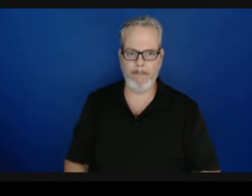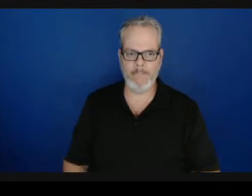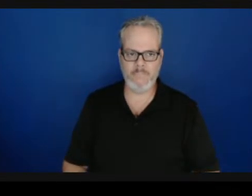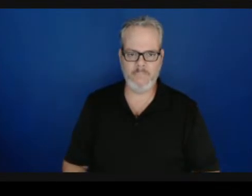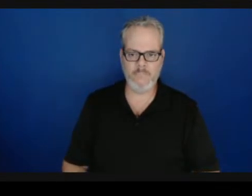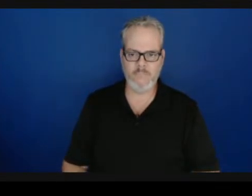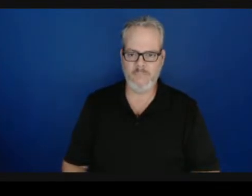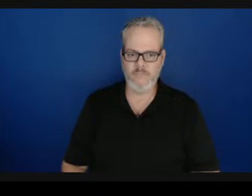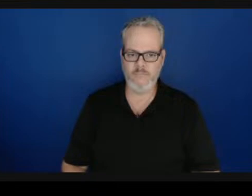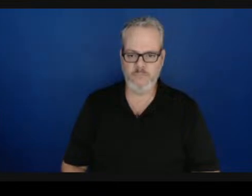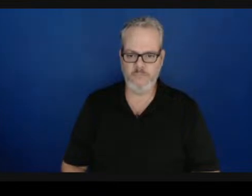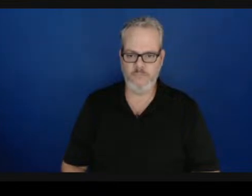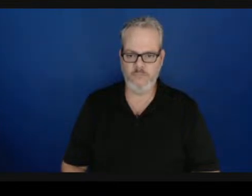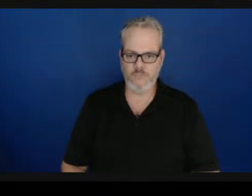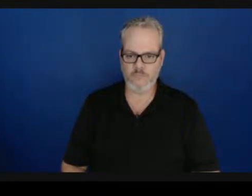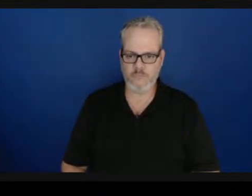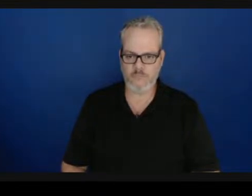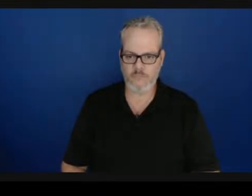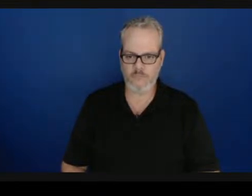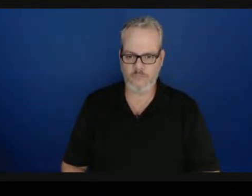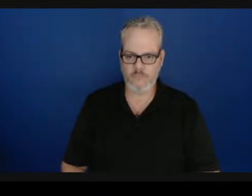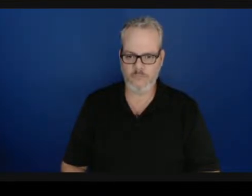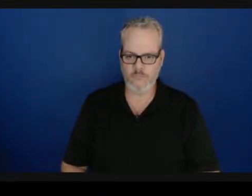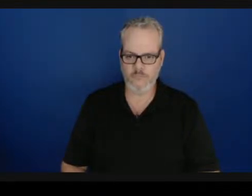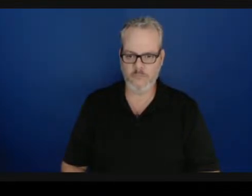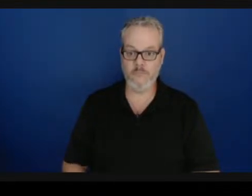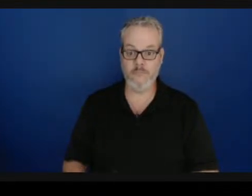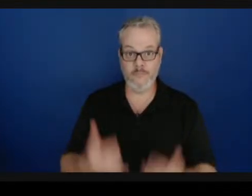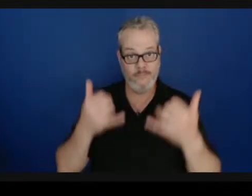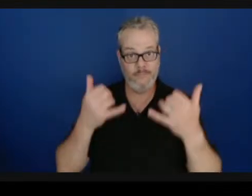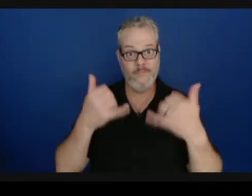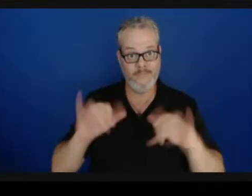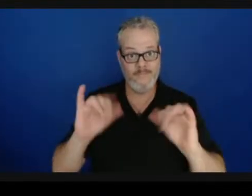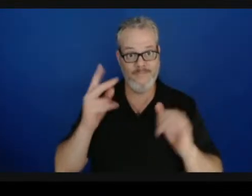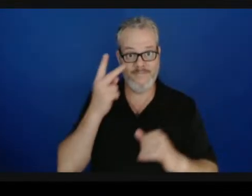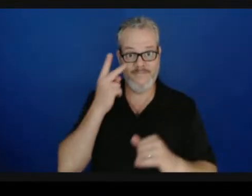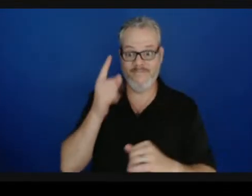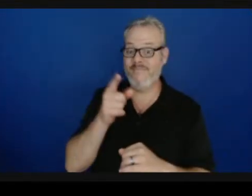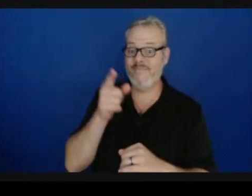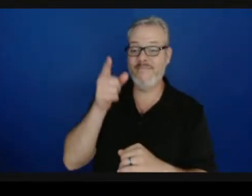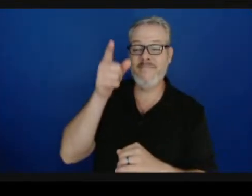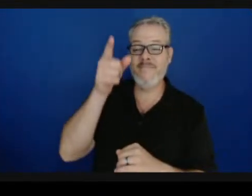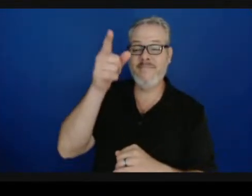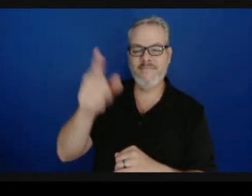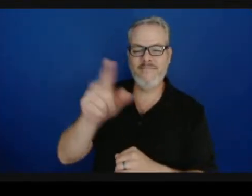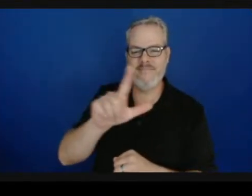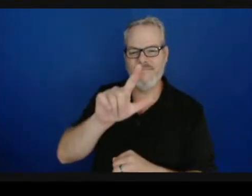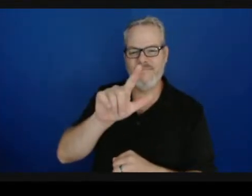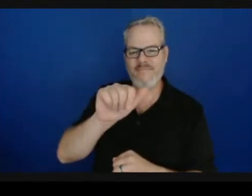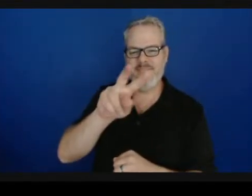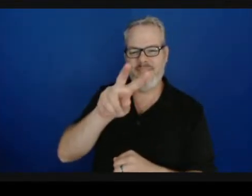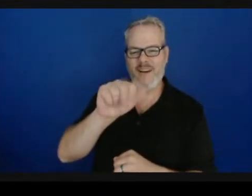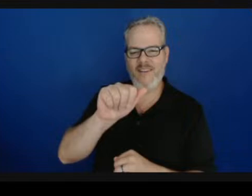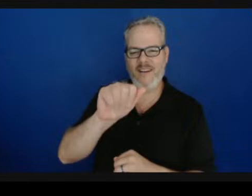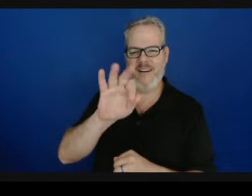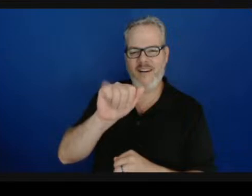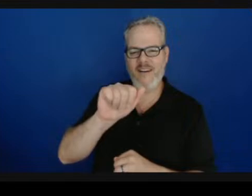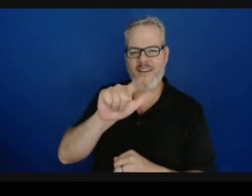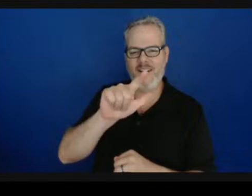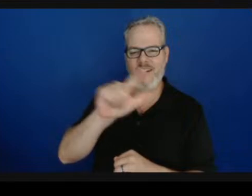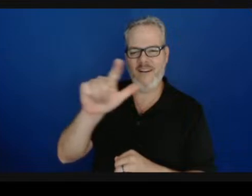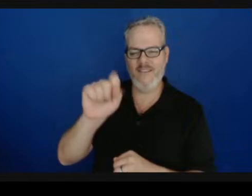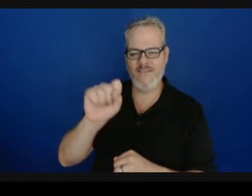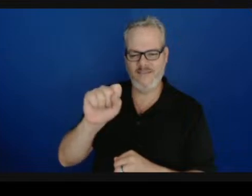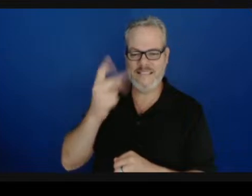Okay, yeah, there it goes. So there we go. There's our view of our lava fall right now. You see that the big channel is the one that's still open, and perhaps those